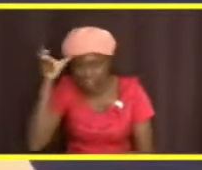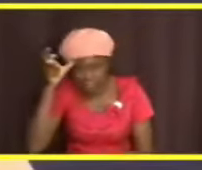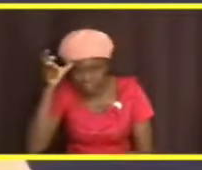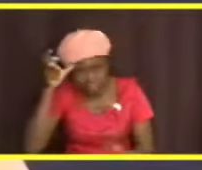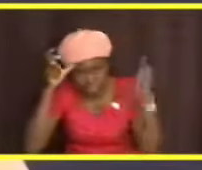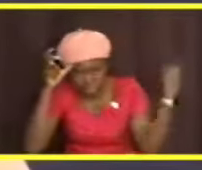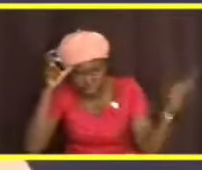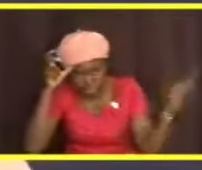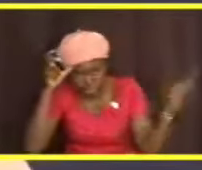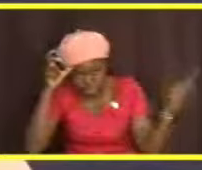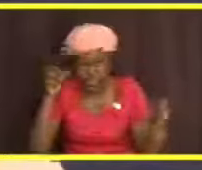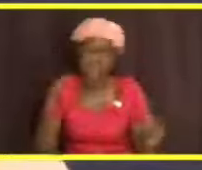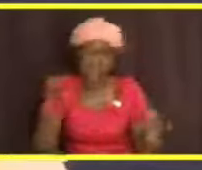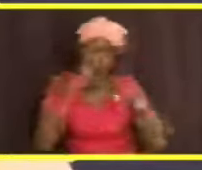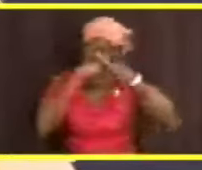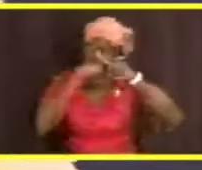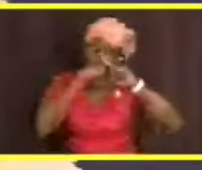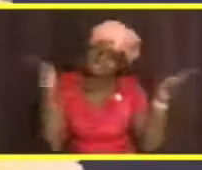Unfortunately,